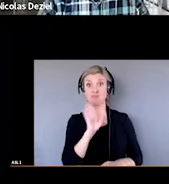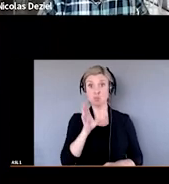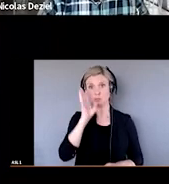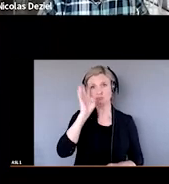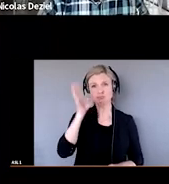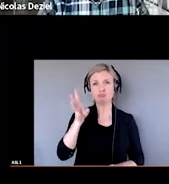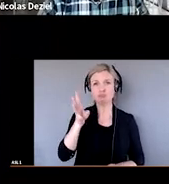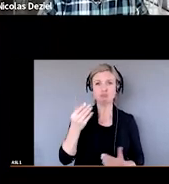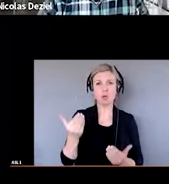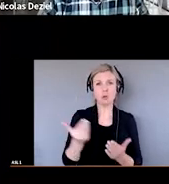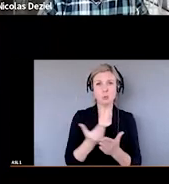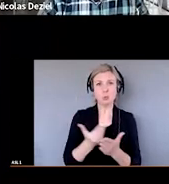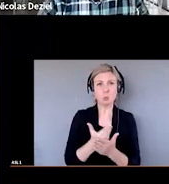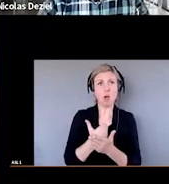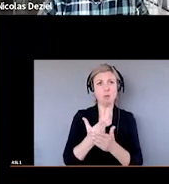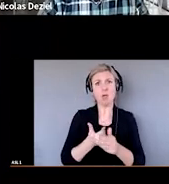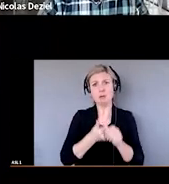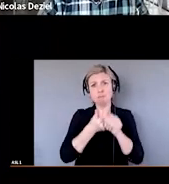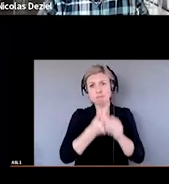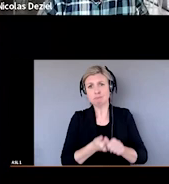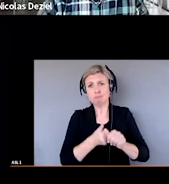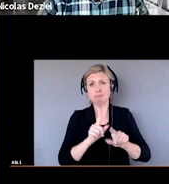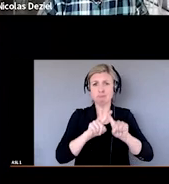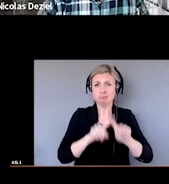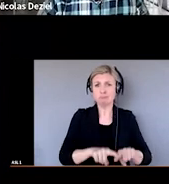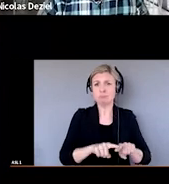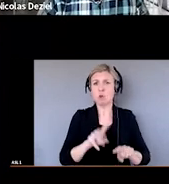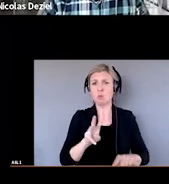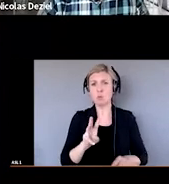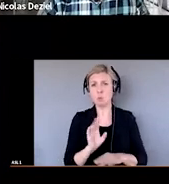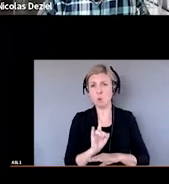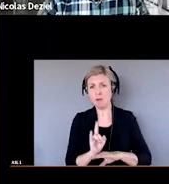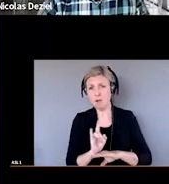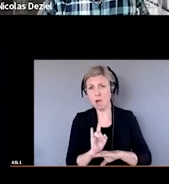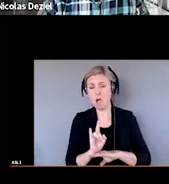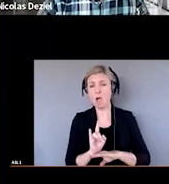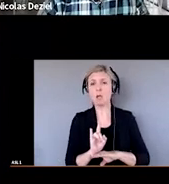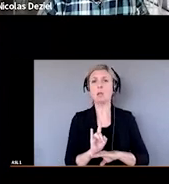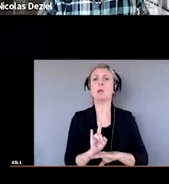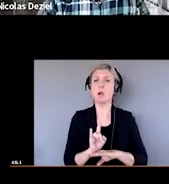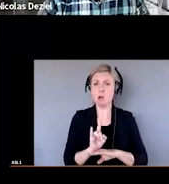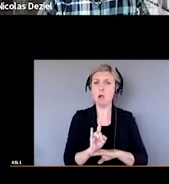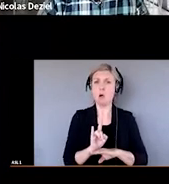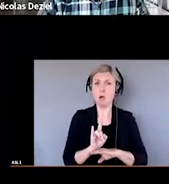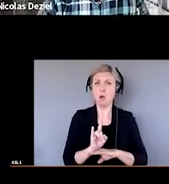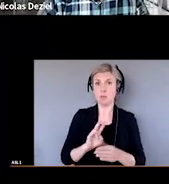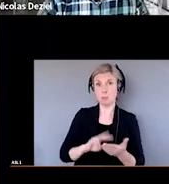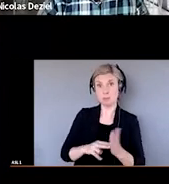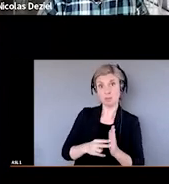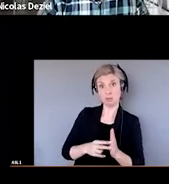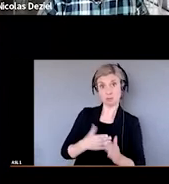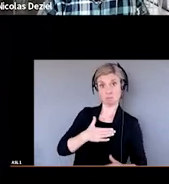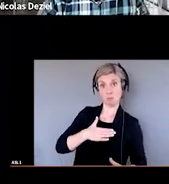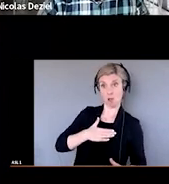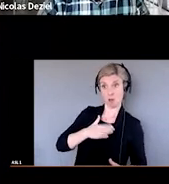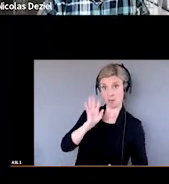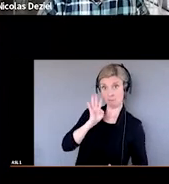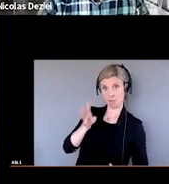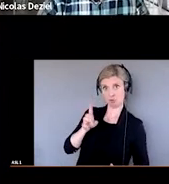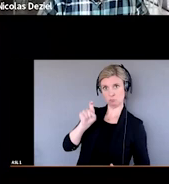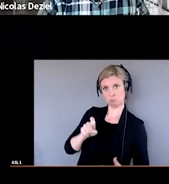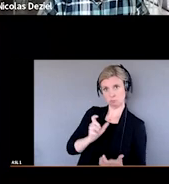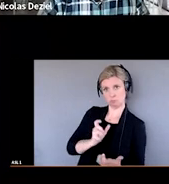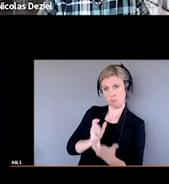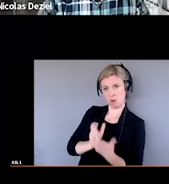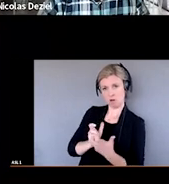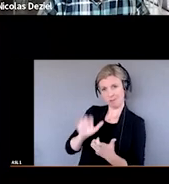on Wi-Fi capabilities, you will need to make sure that your invention meets the criteria